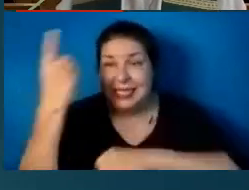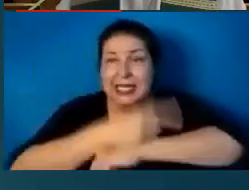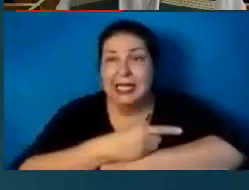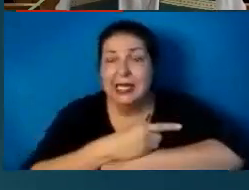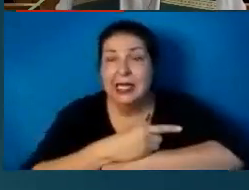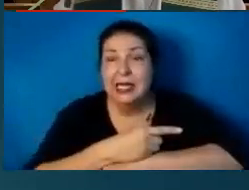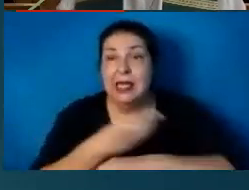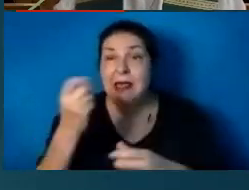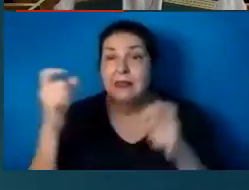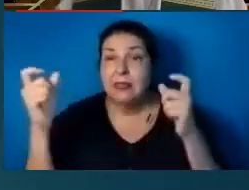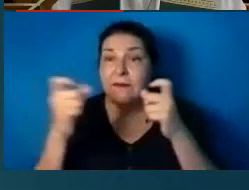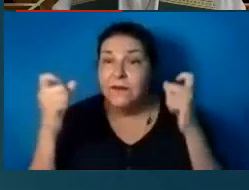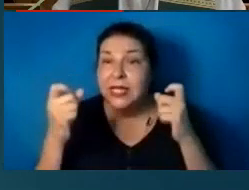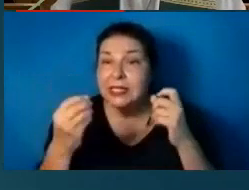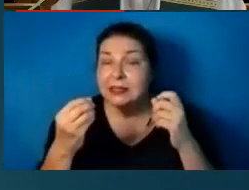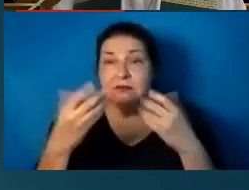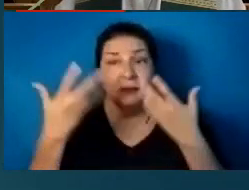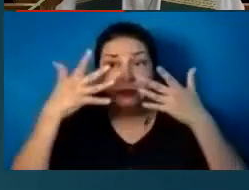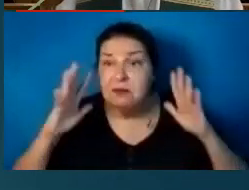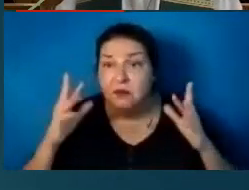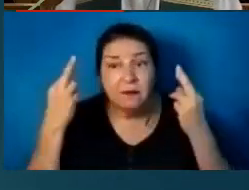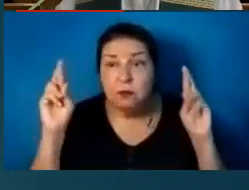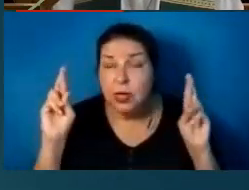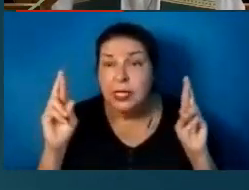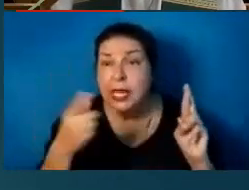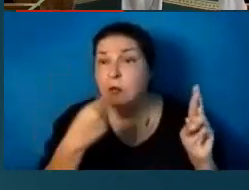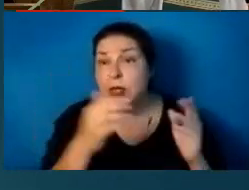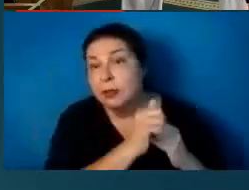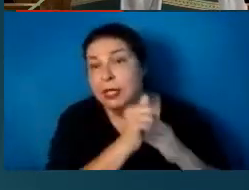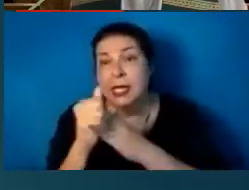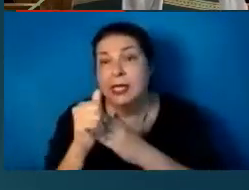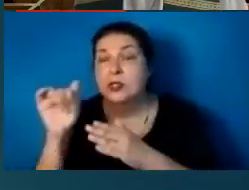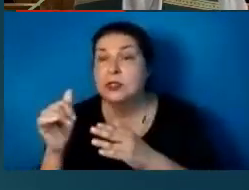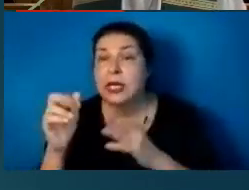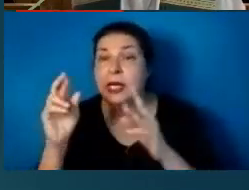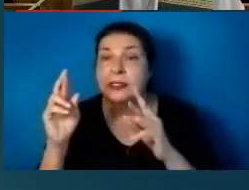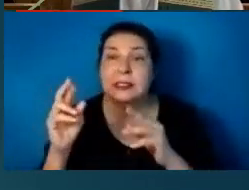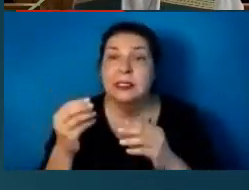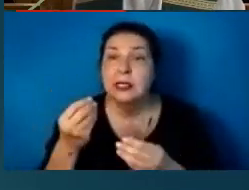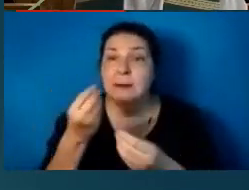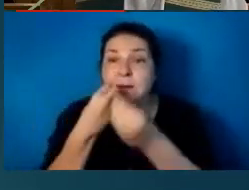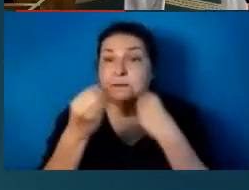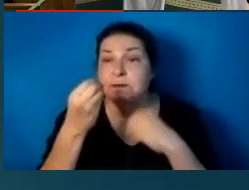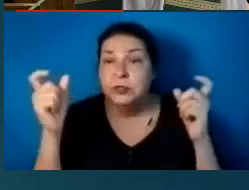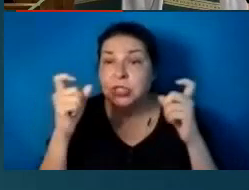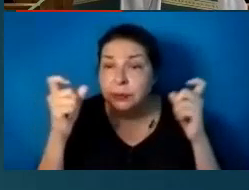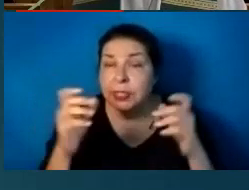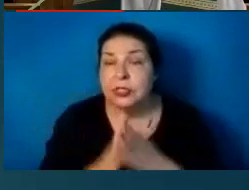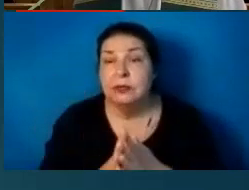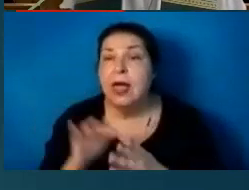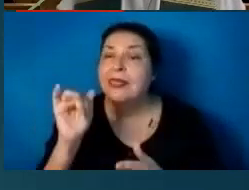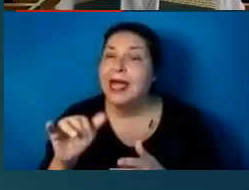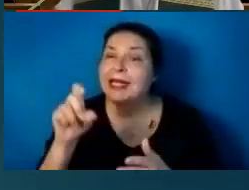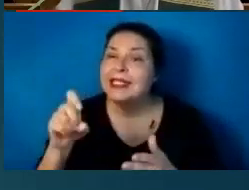been invited and we have been brought into the banquet. That has to be the facts, because we are